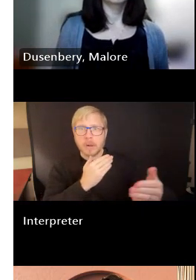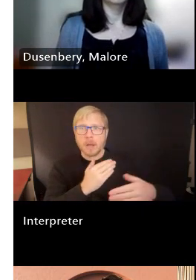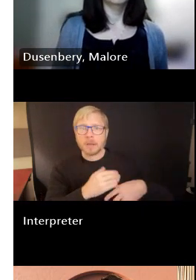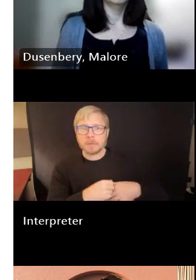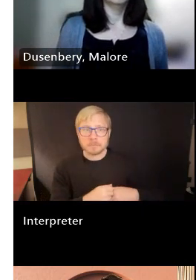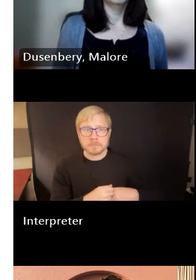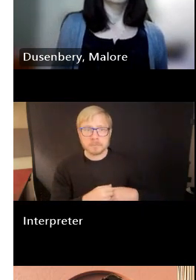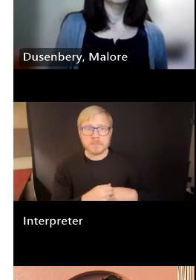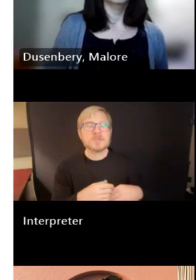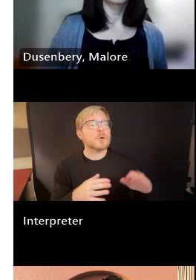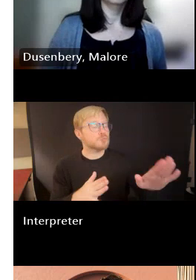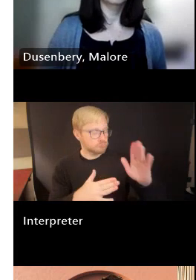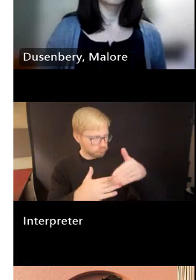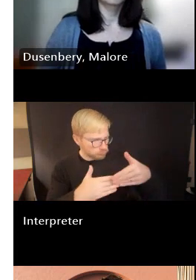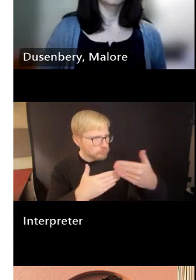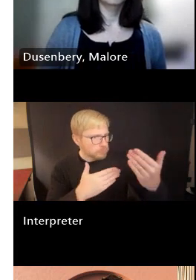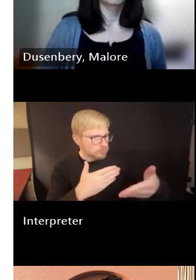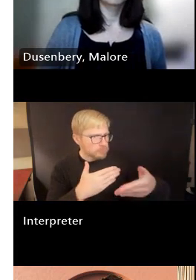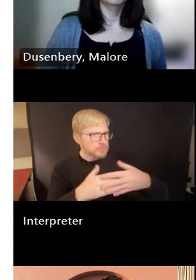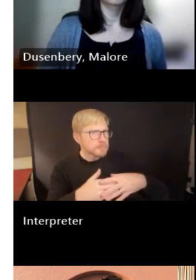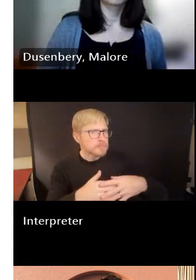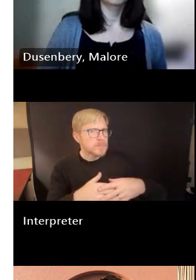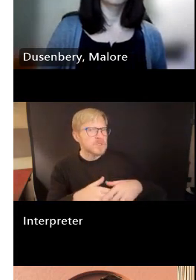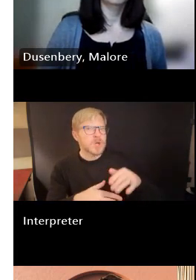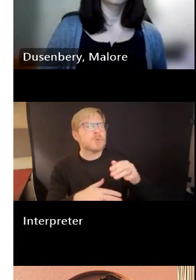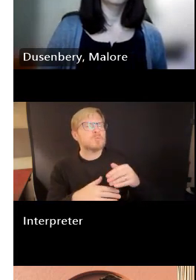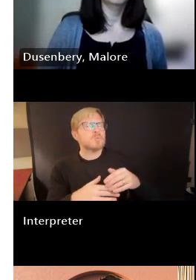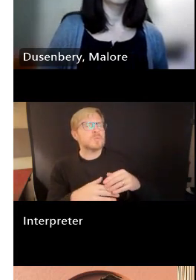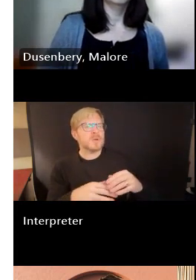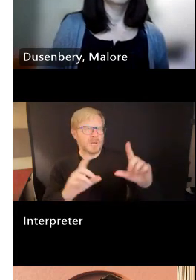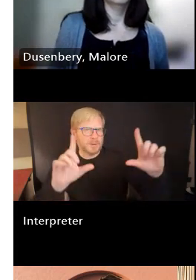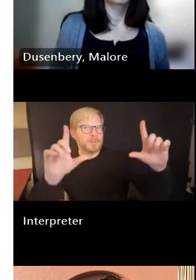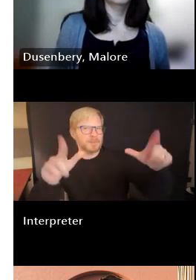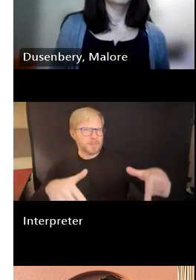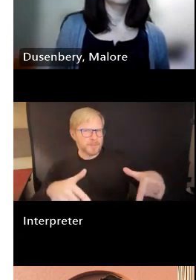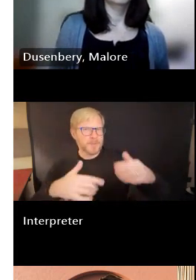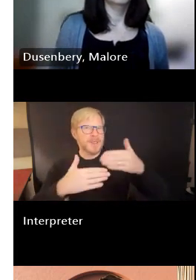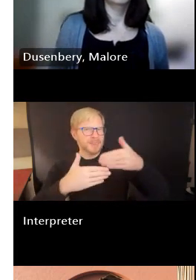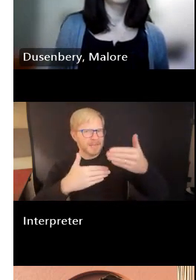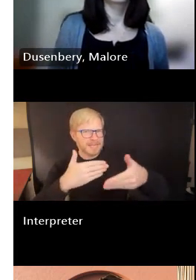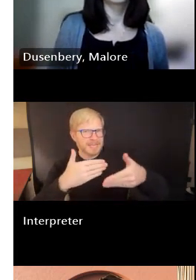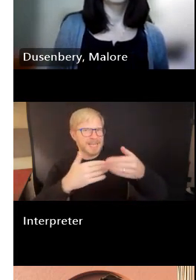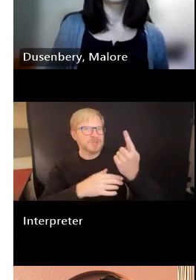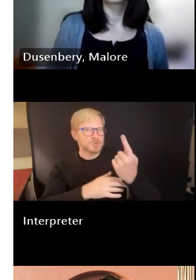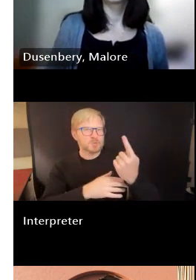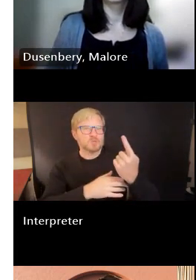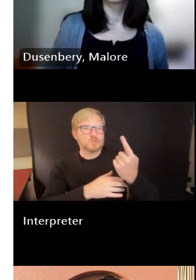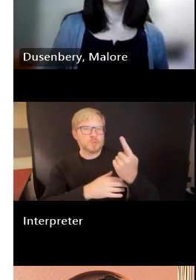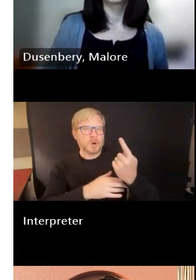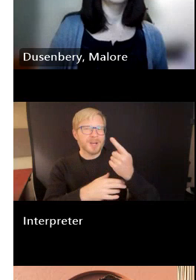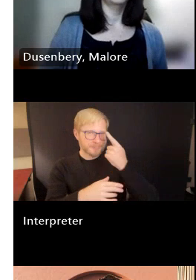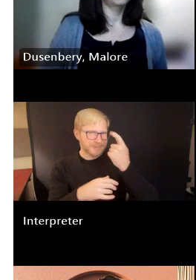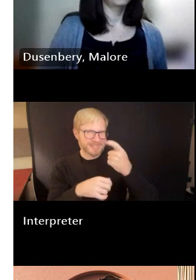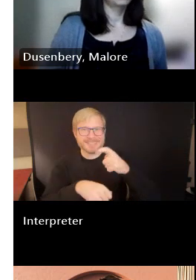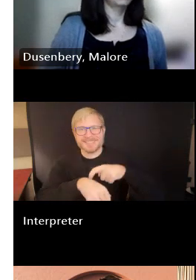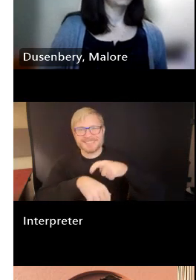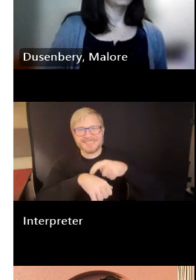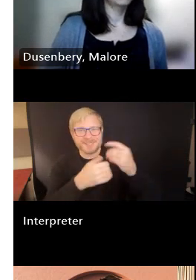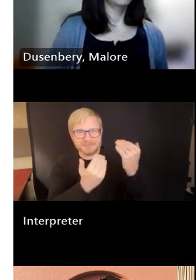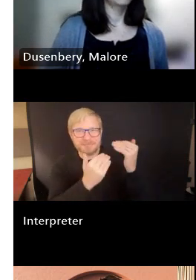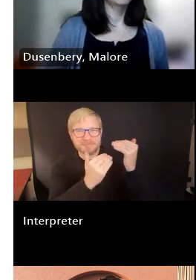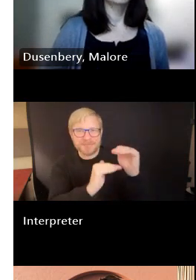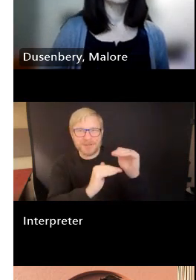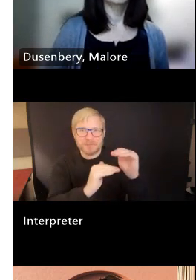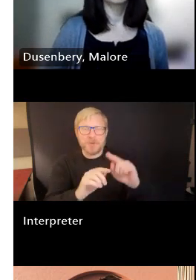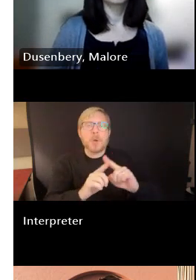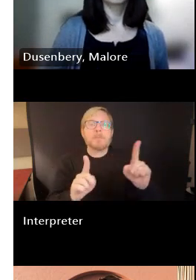We are going to skip this one because, again, in the interest of time, but we will share these slides